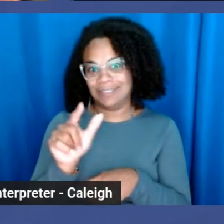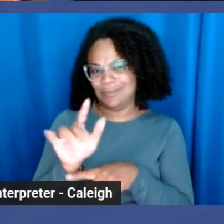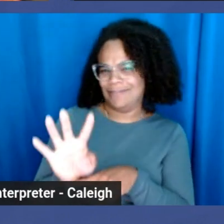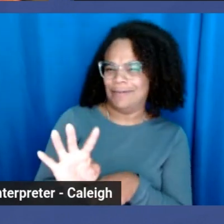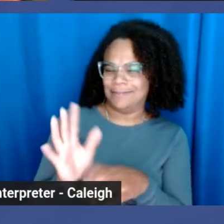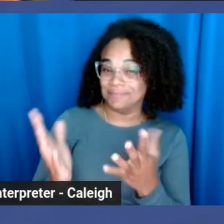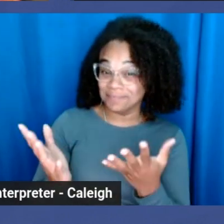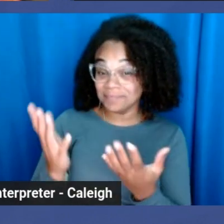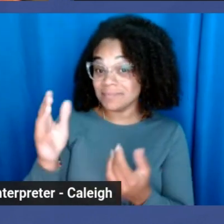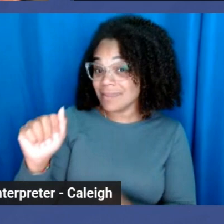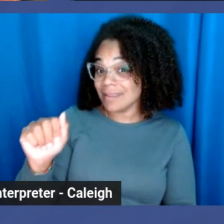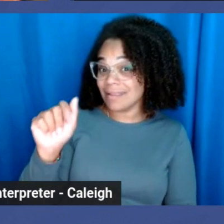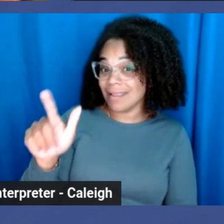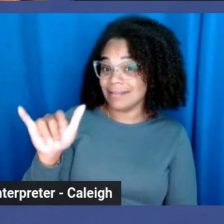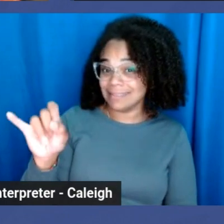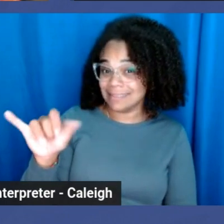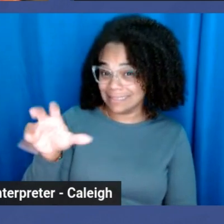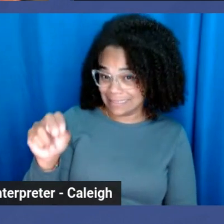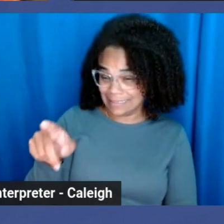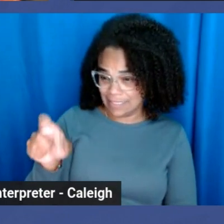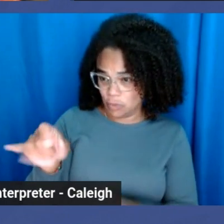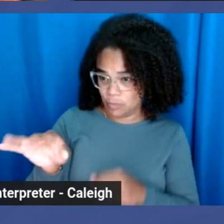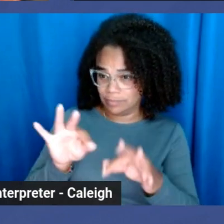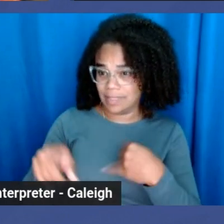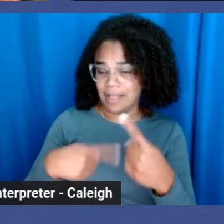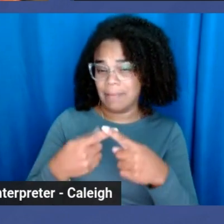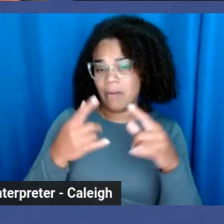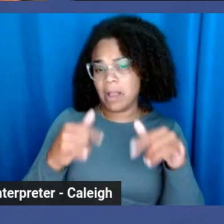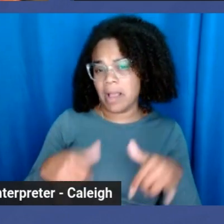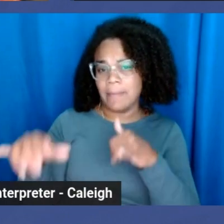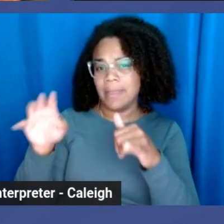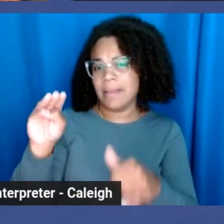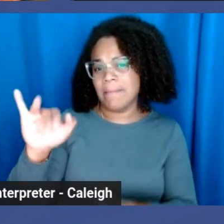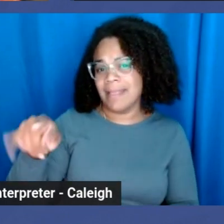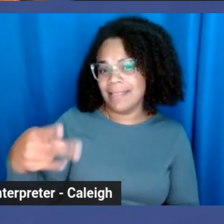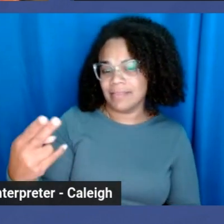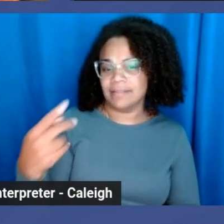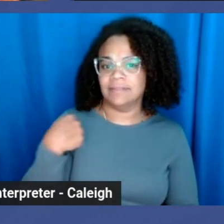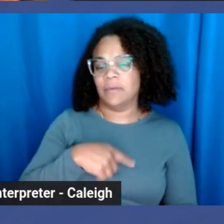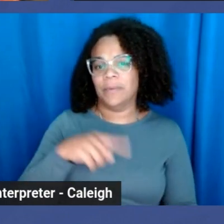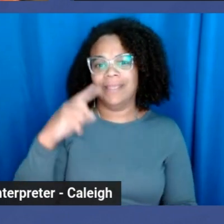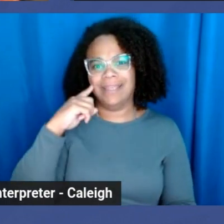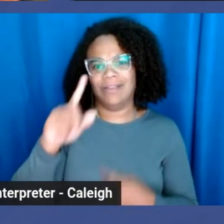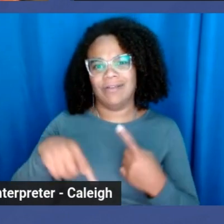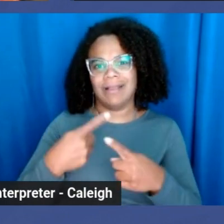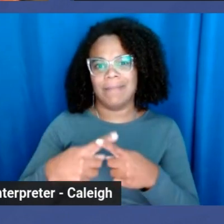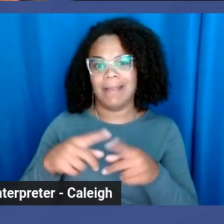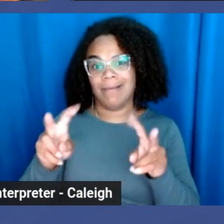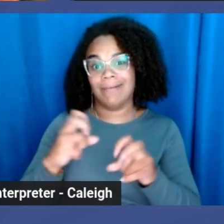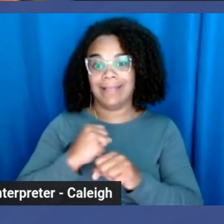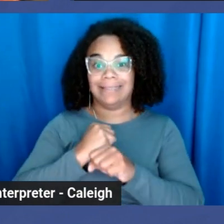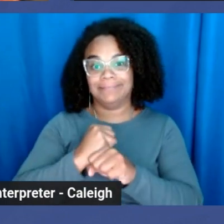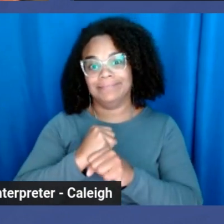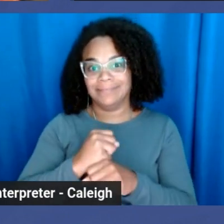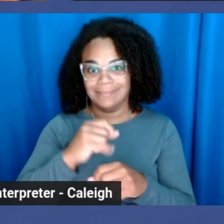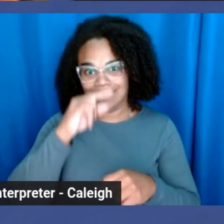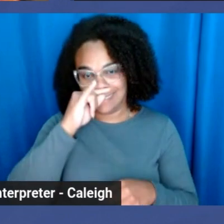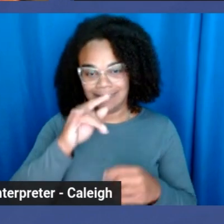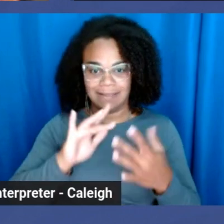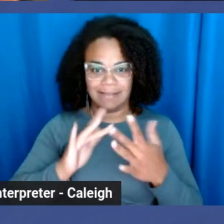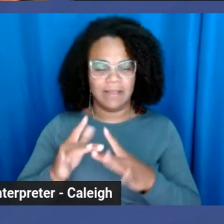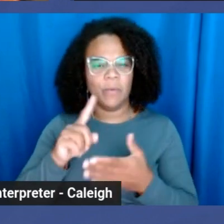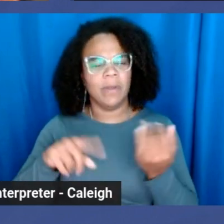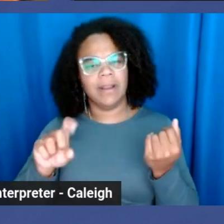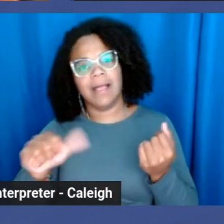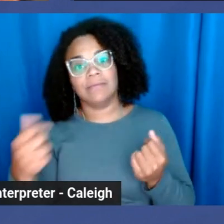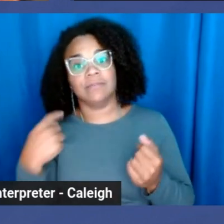little bit to some of the common myths we're hearing, in addition to the keeping kids safe online. What else are we hearing that's not quite true